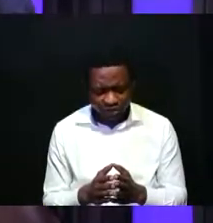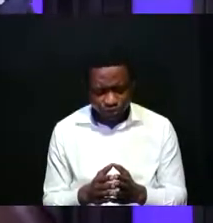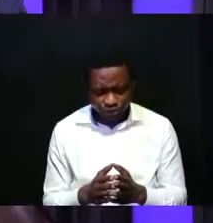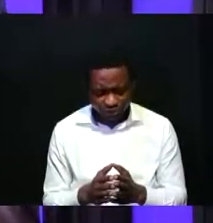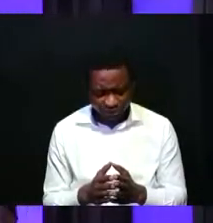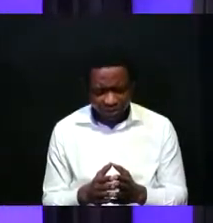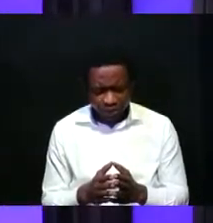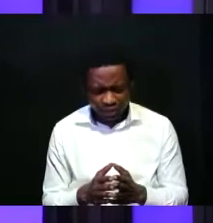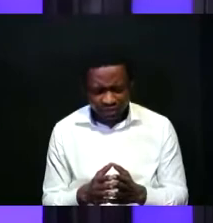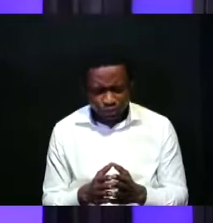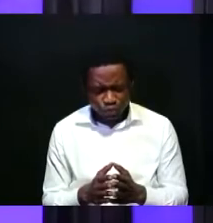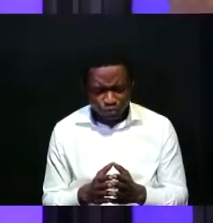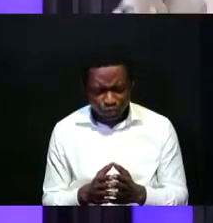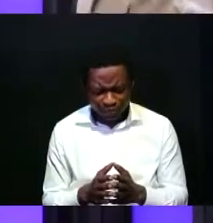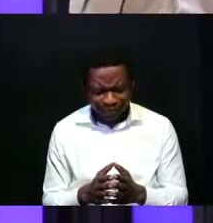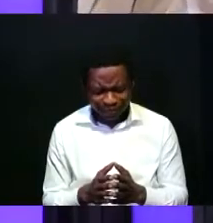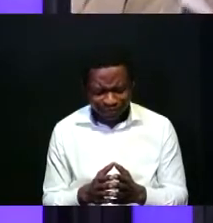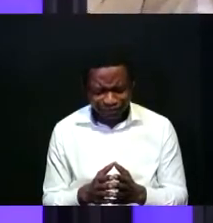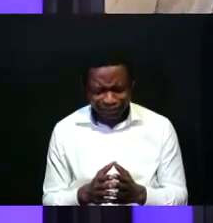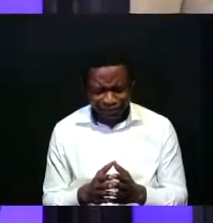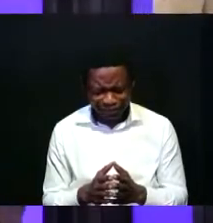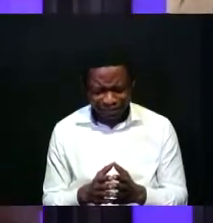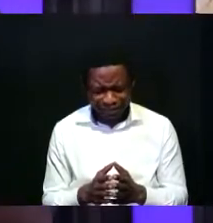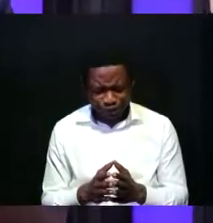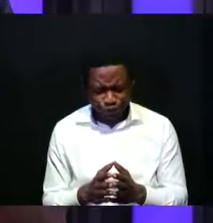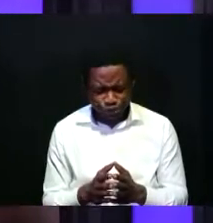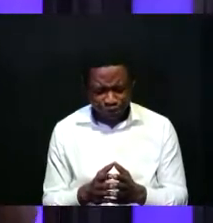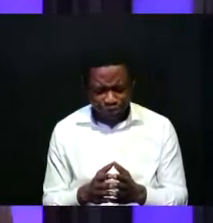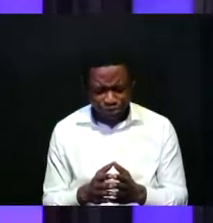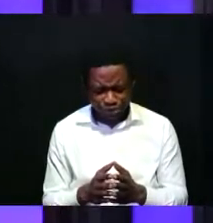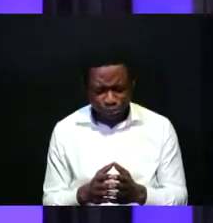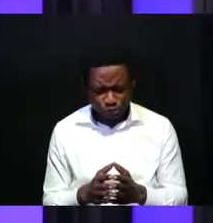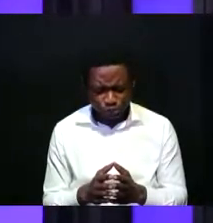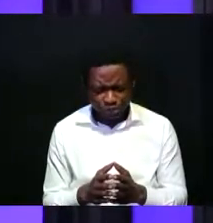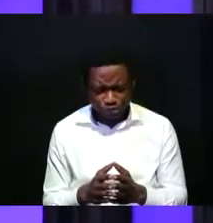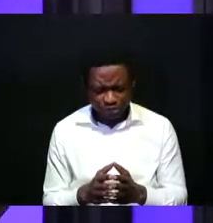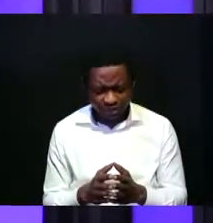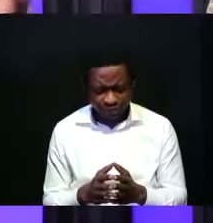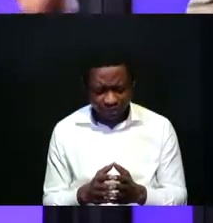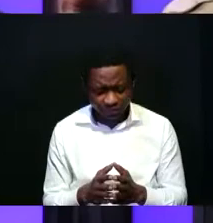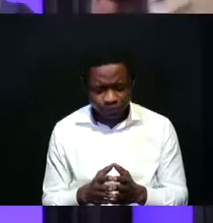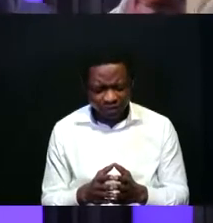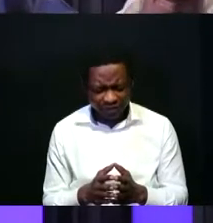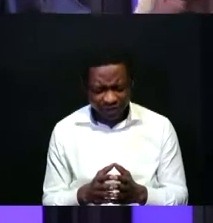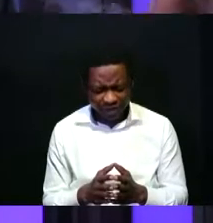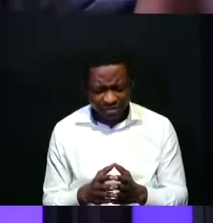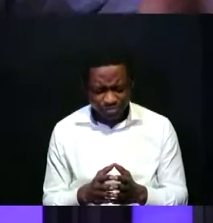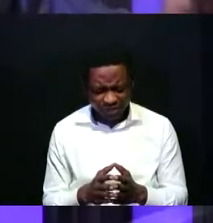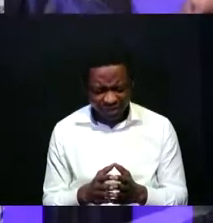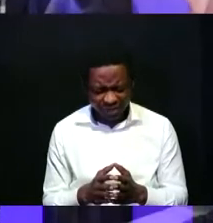bayanda hasunende. Kale bayanda hasunabre antoyo. Lepe kando kotobre